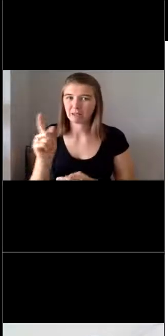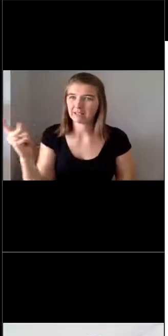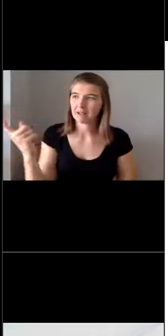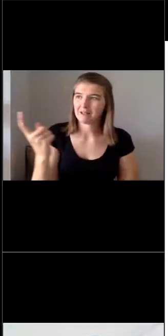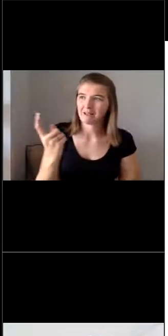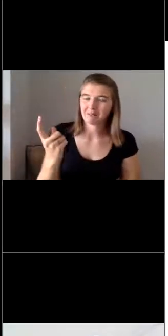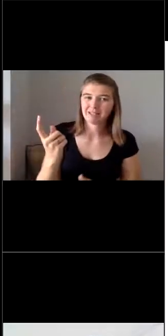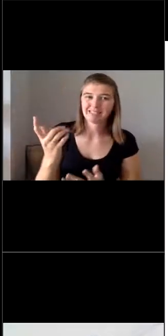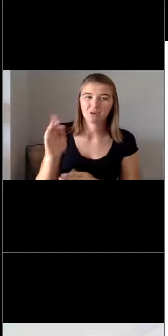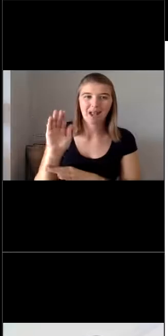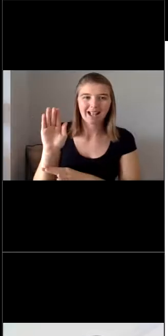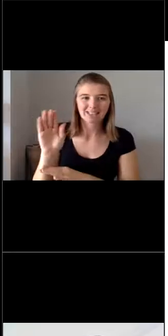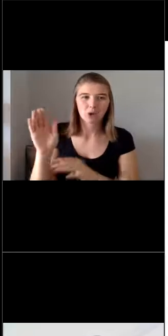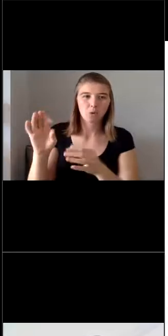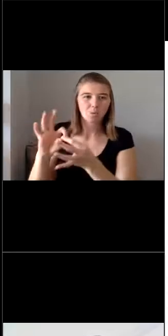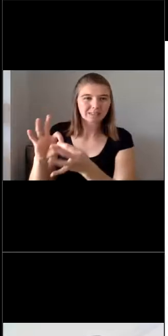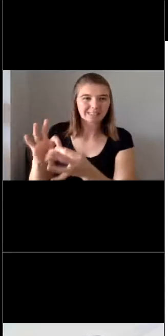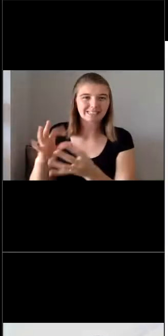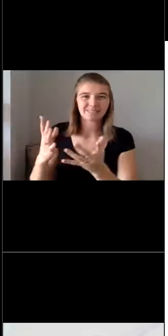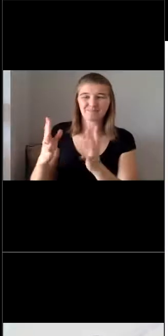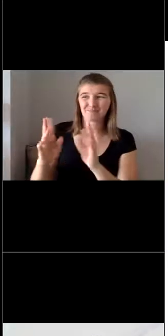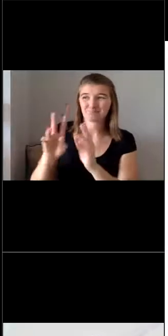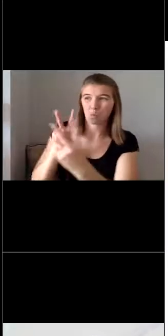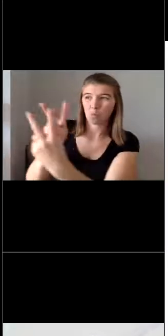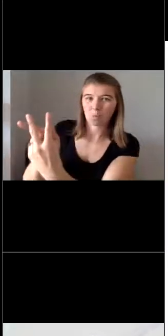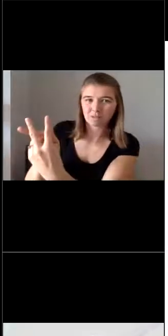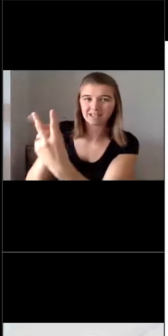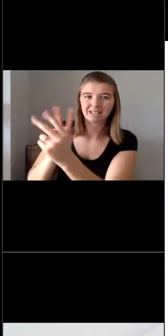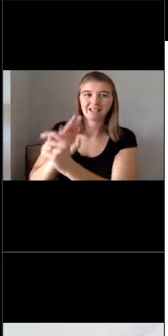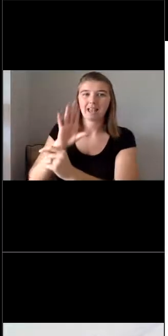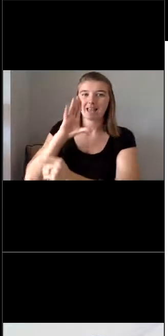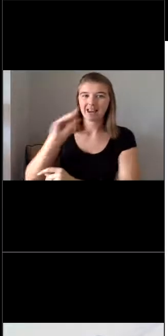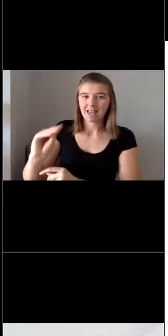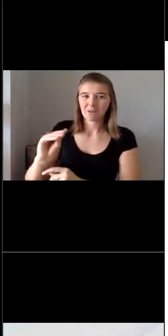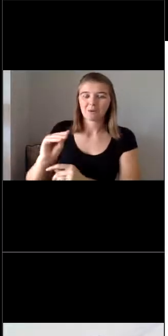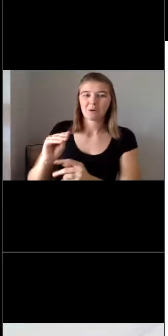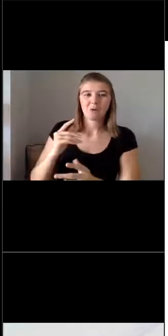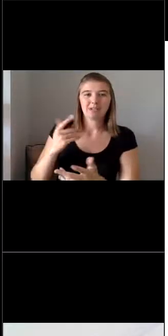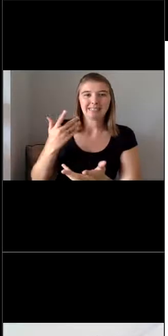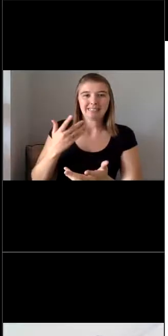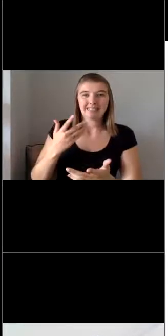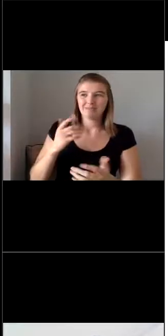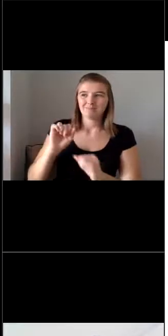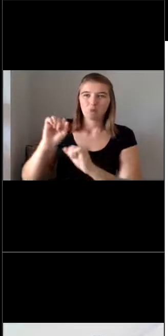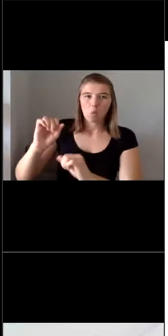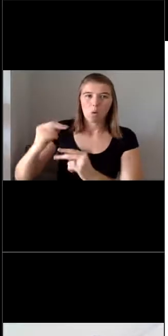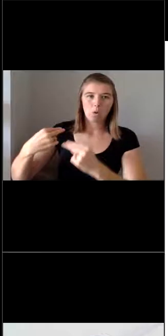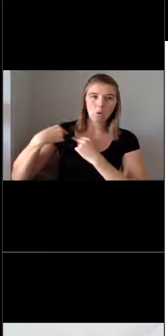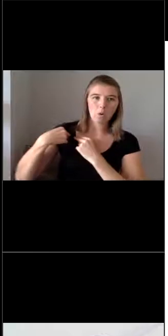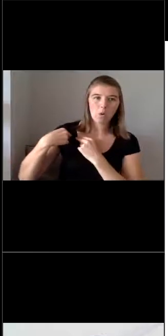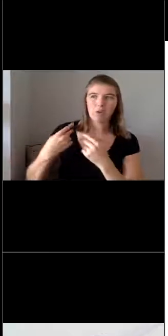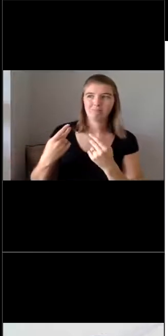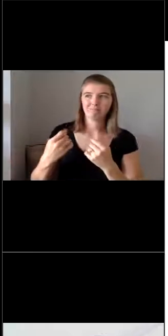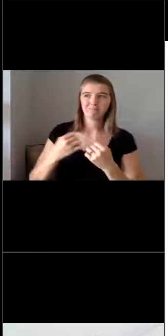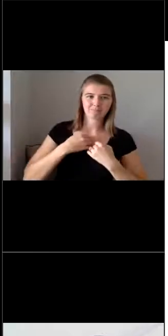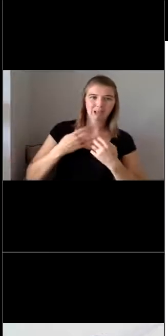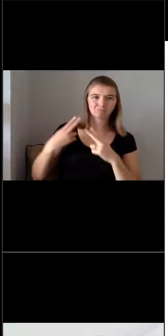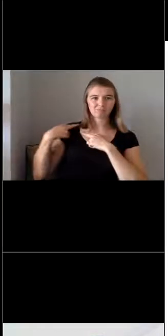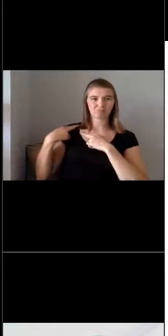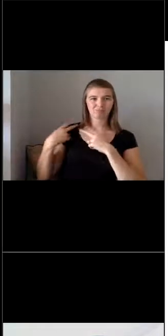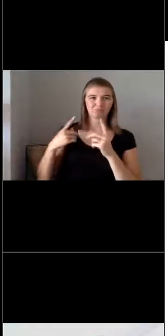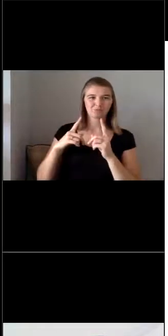to understand the ethical considerations of putting more onus on them. What were they trying to manage as well, and really have